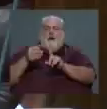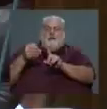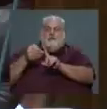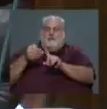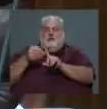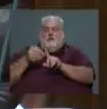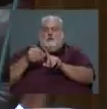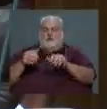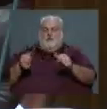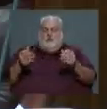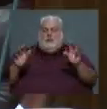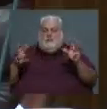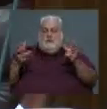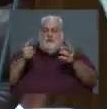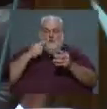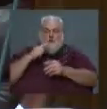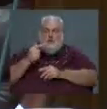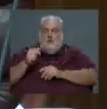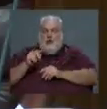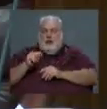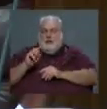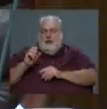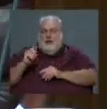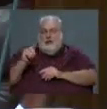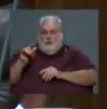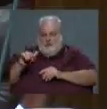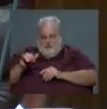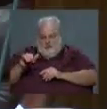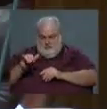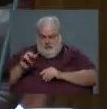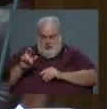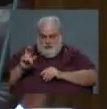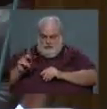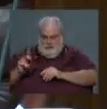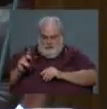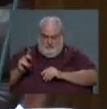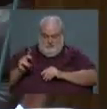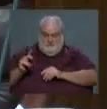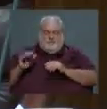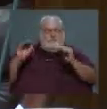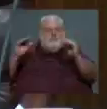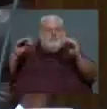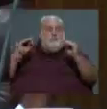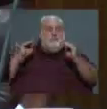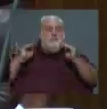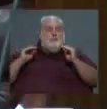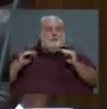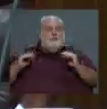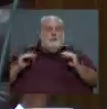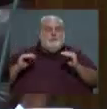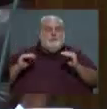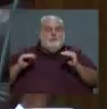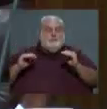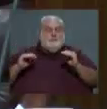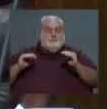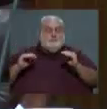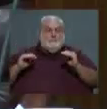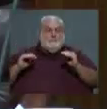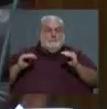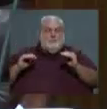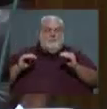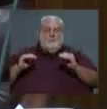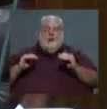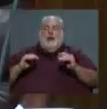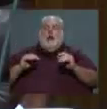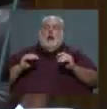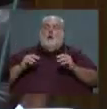to provide ambulance services to Grant County and for the Grant County, Arkansas, and for the purposes, a resolution to authorize